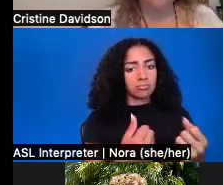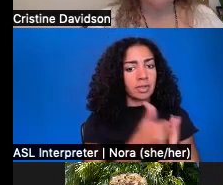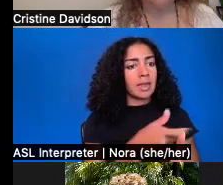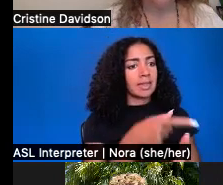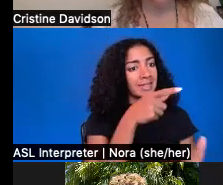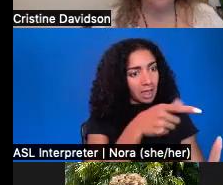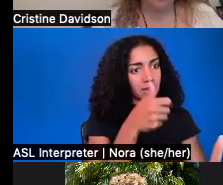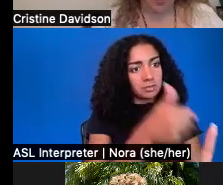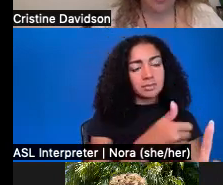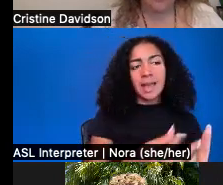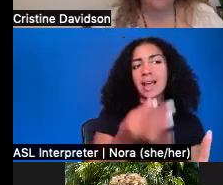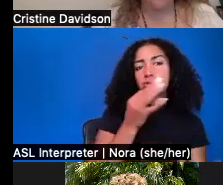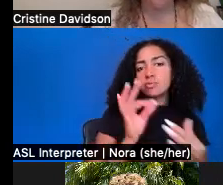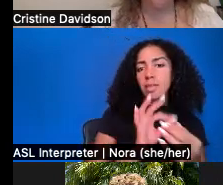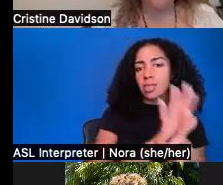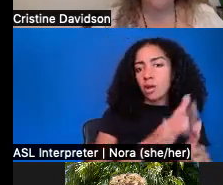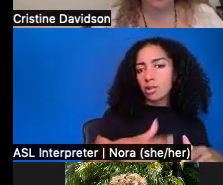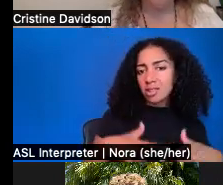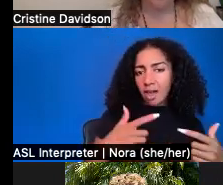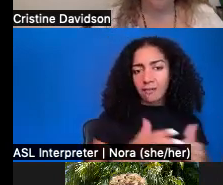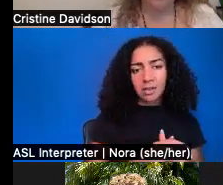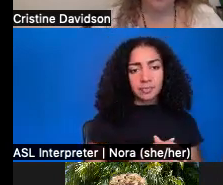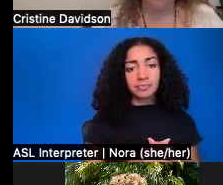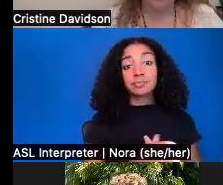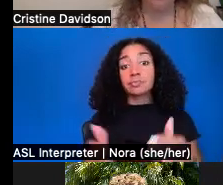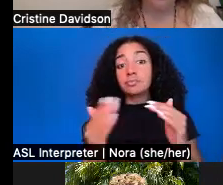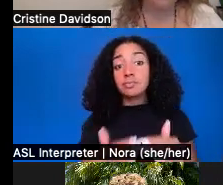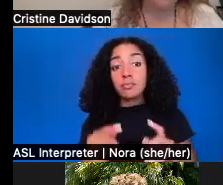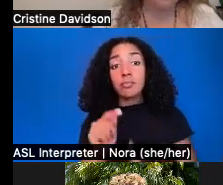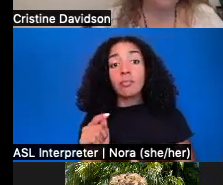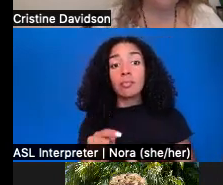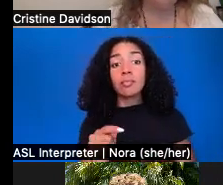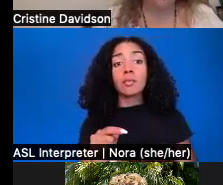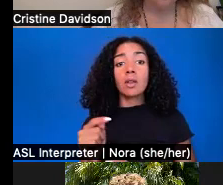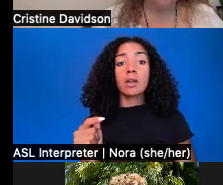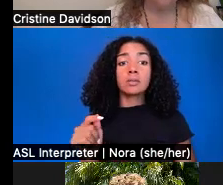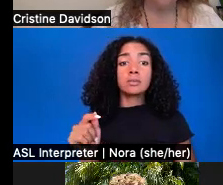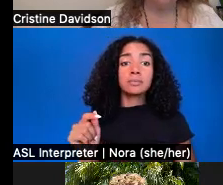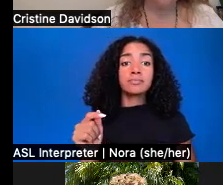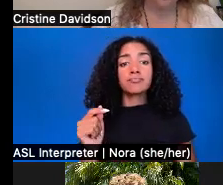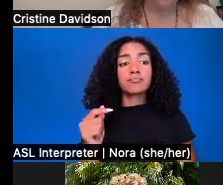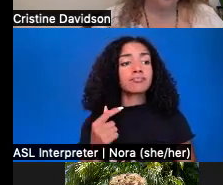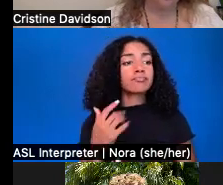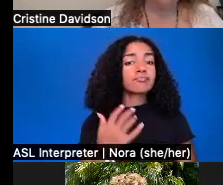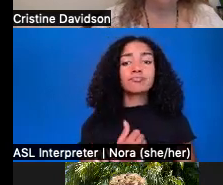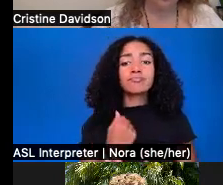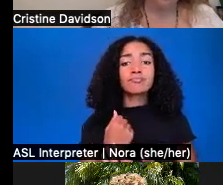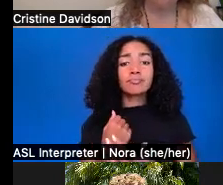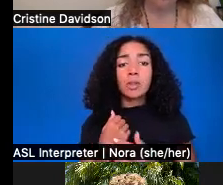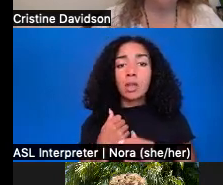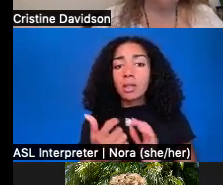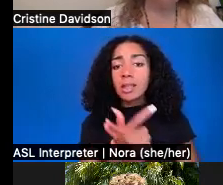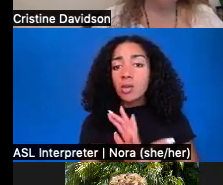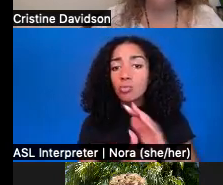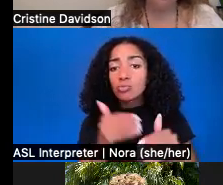And of course, abusing the legal process, you know, we see that happen all the time, both in instances of, you know, stranger